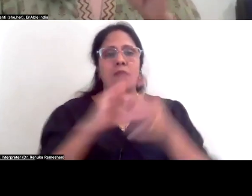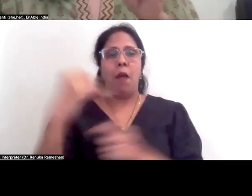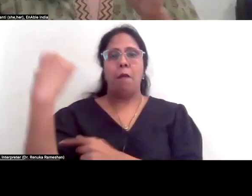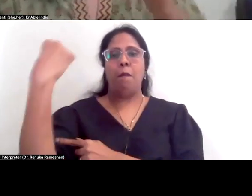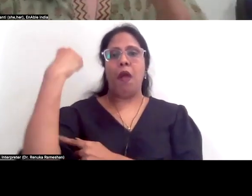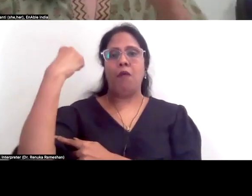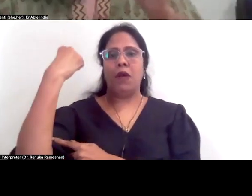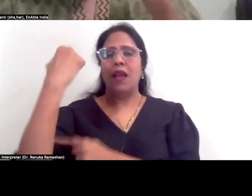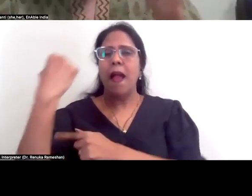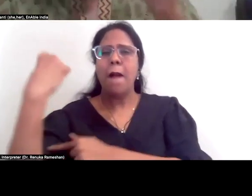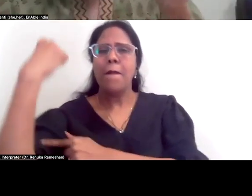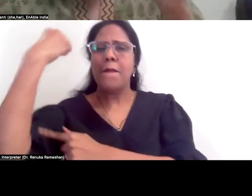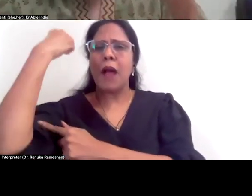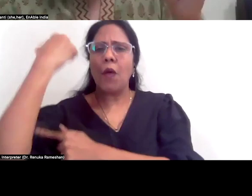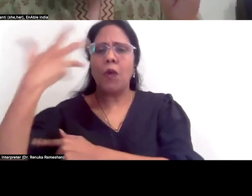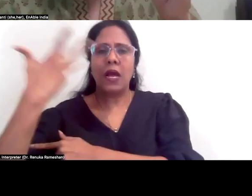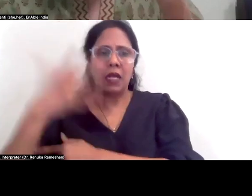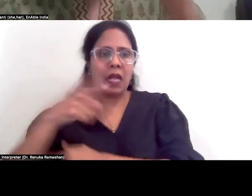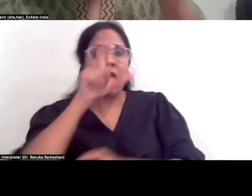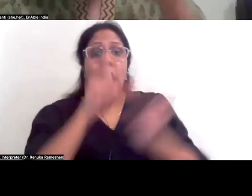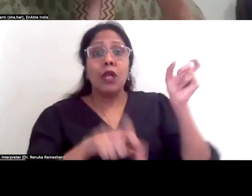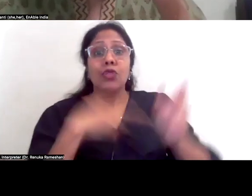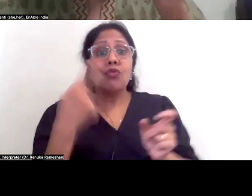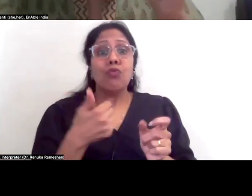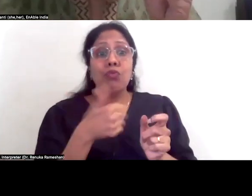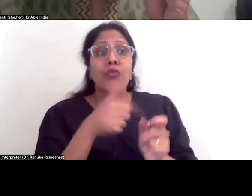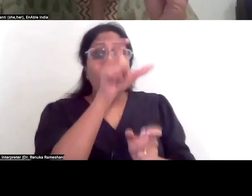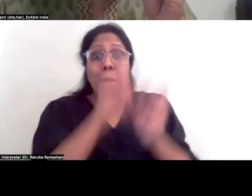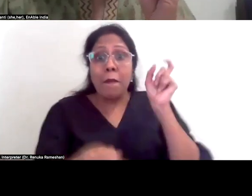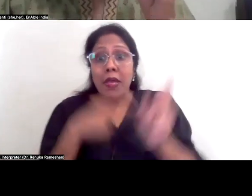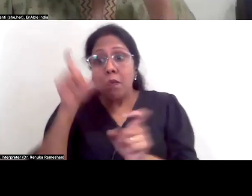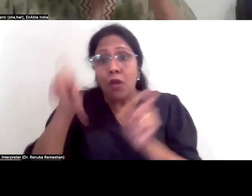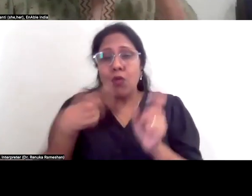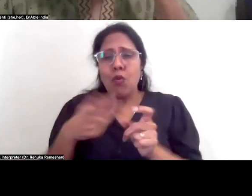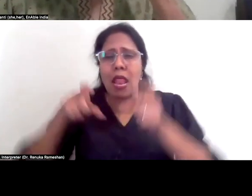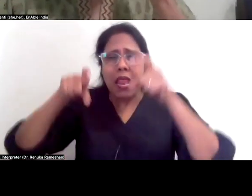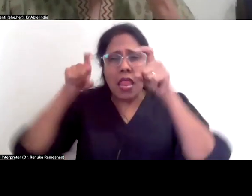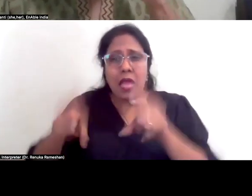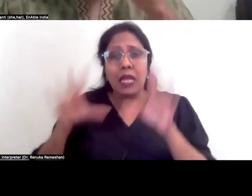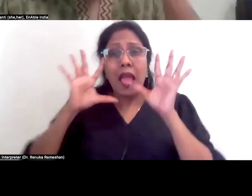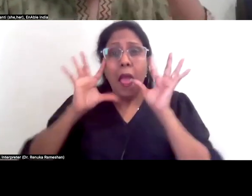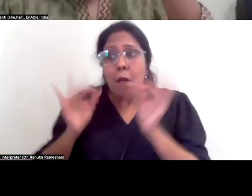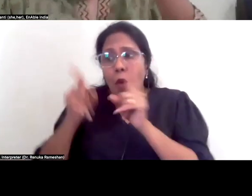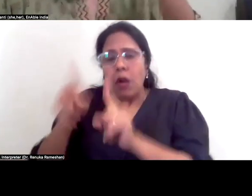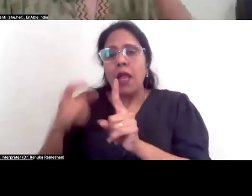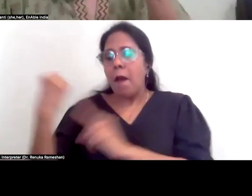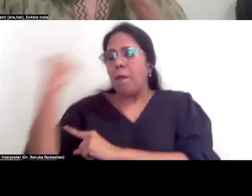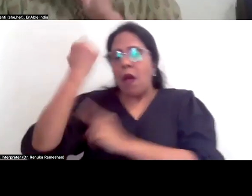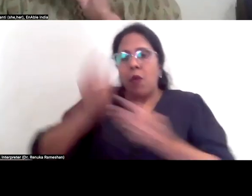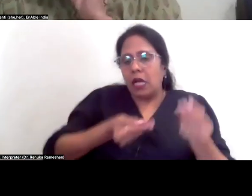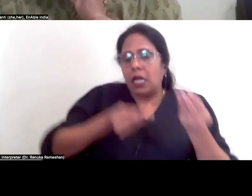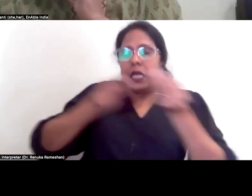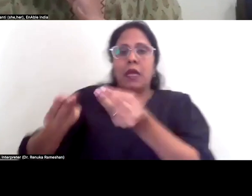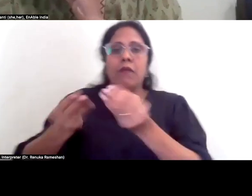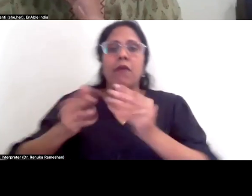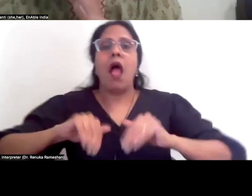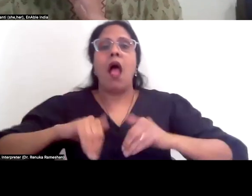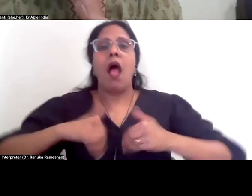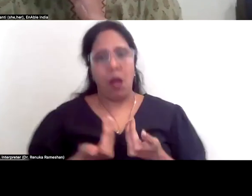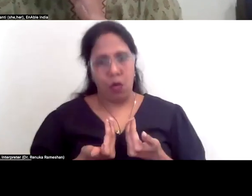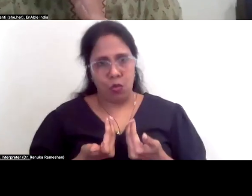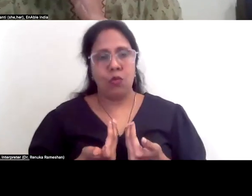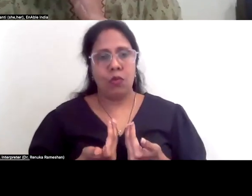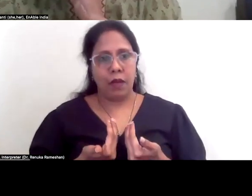do we put power in the hands of the actors who really need it? And this was a big, I was so surprised